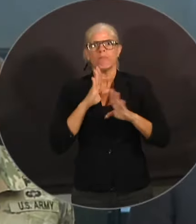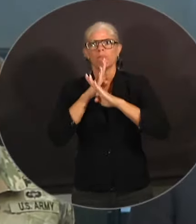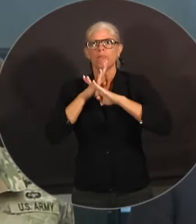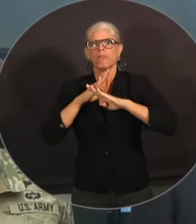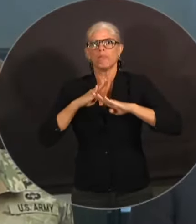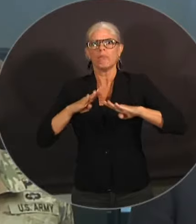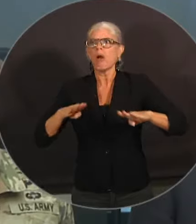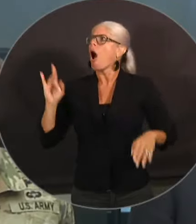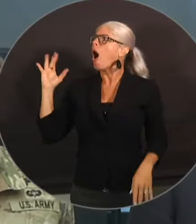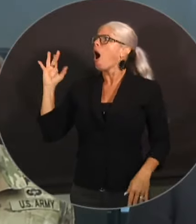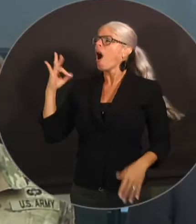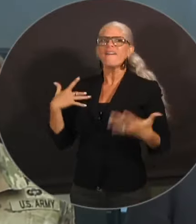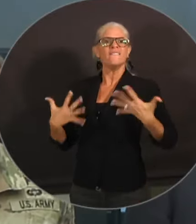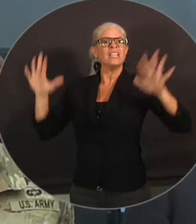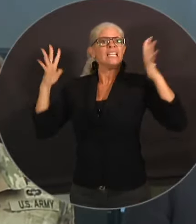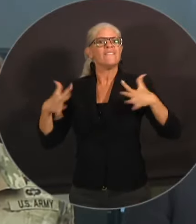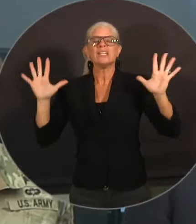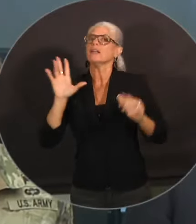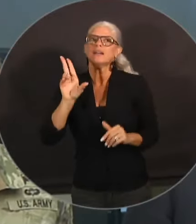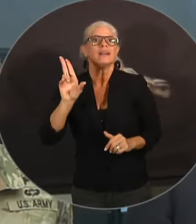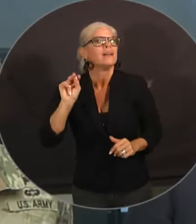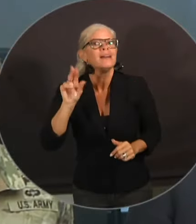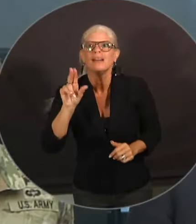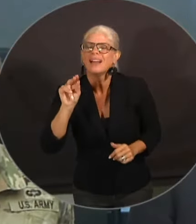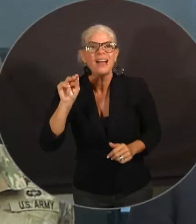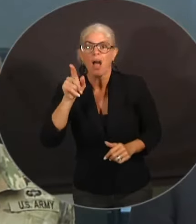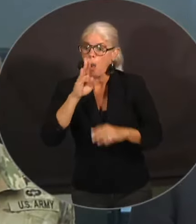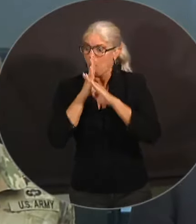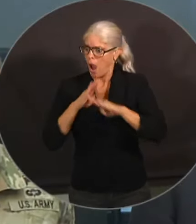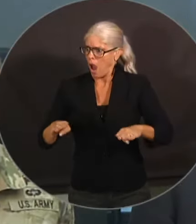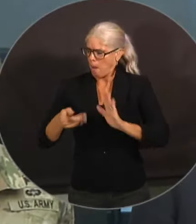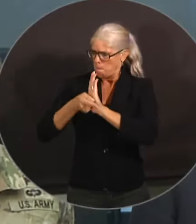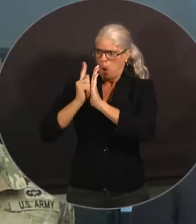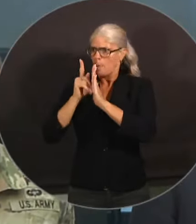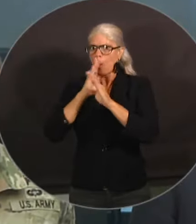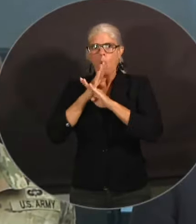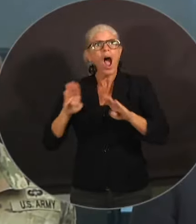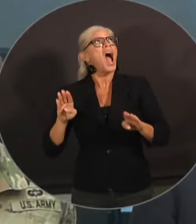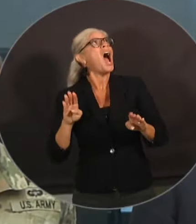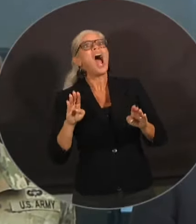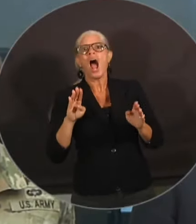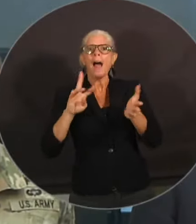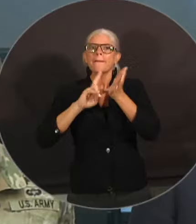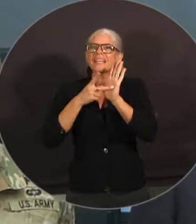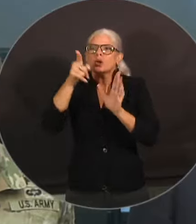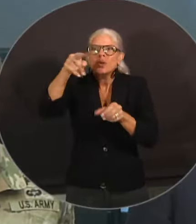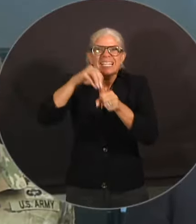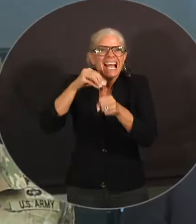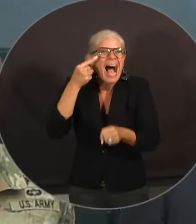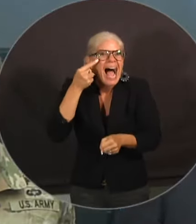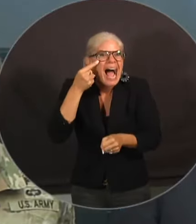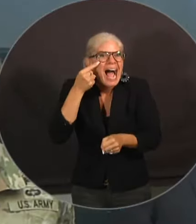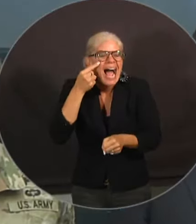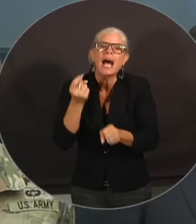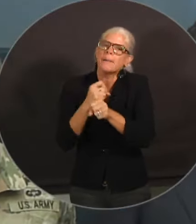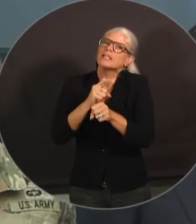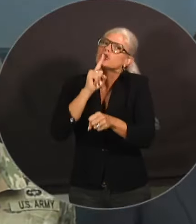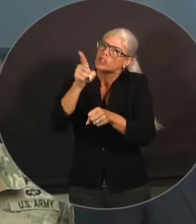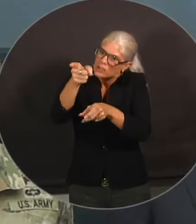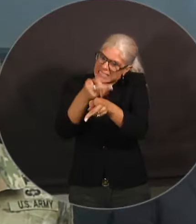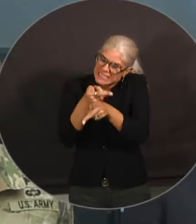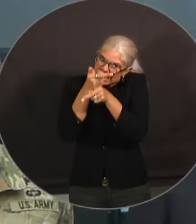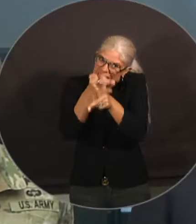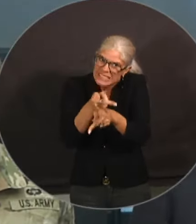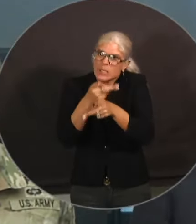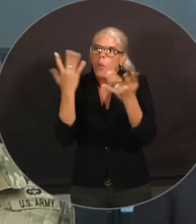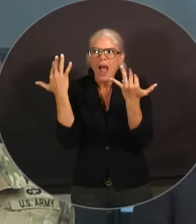a 99% chance that you're in the eye wall. Stay in place. Do not move. We want to make sure you do that.